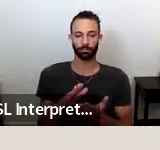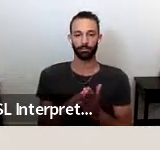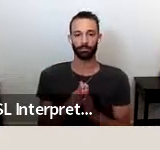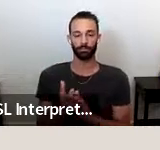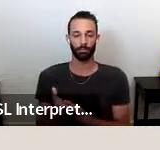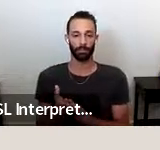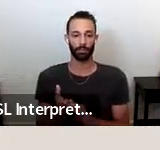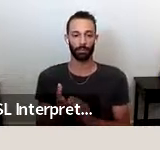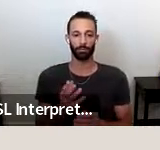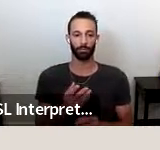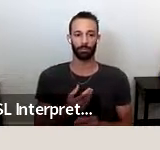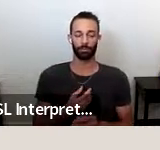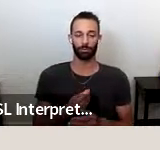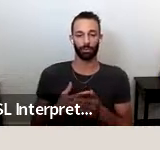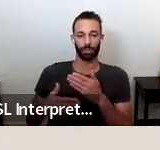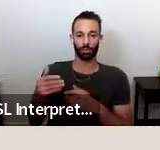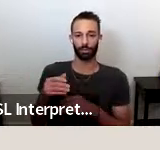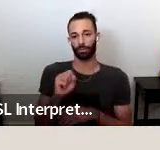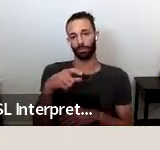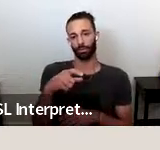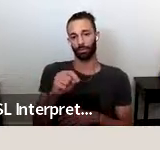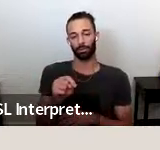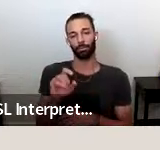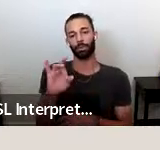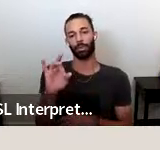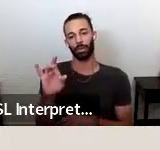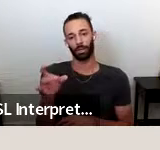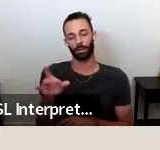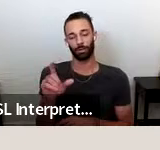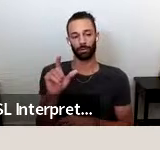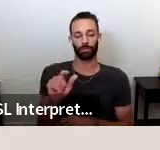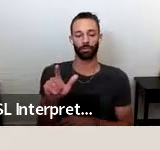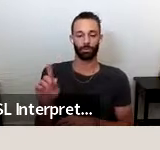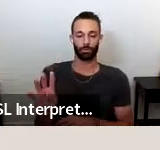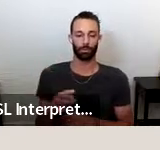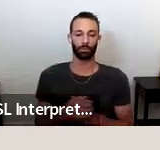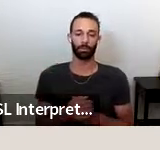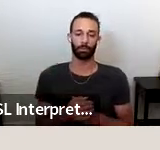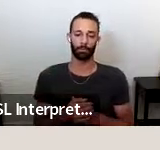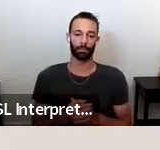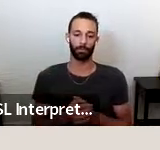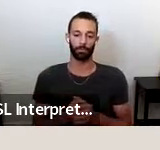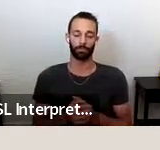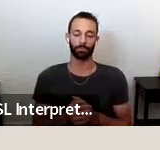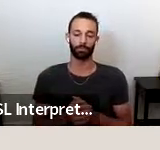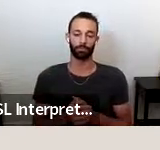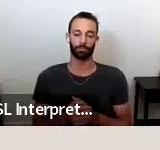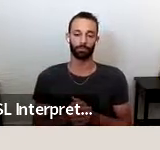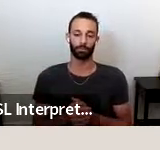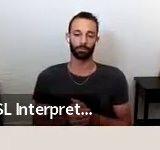September 8th, 2024.